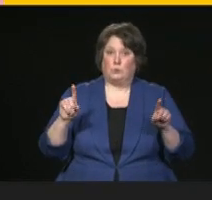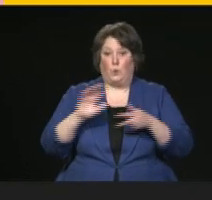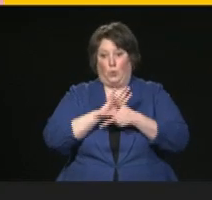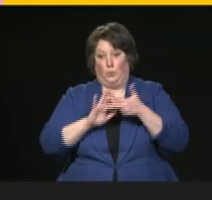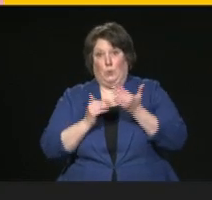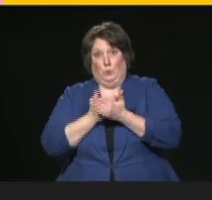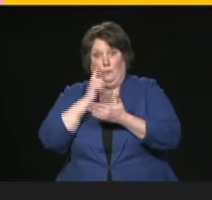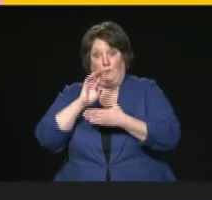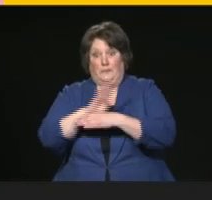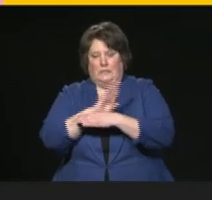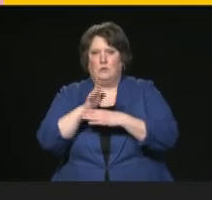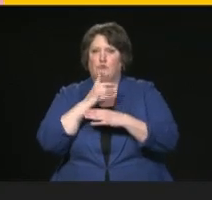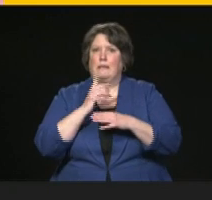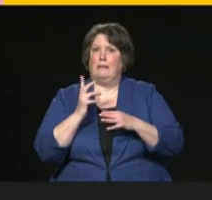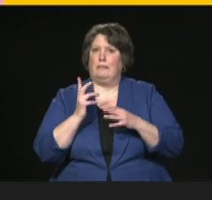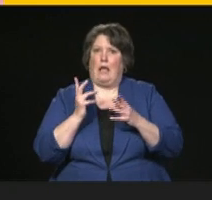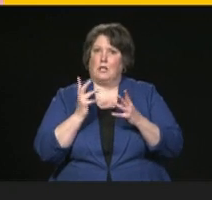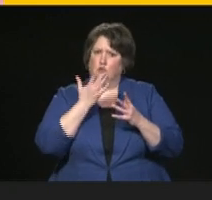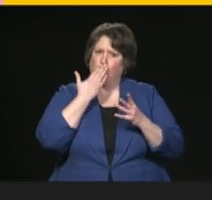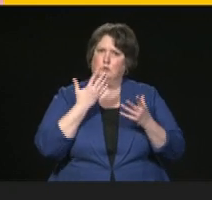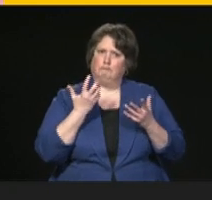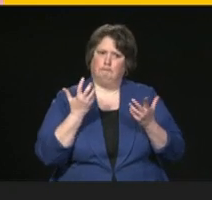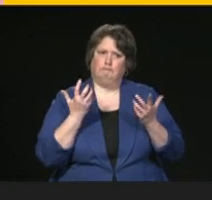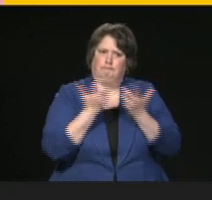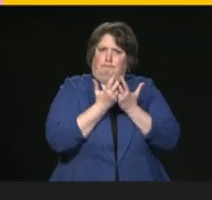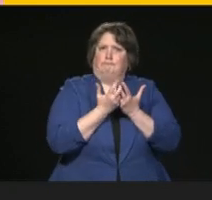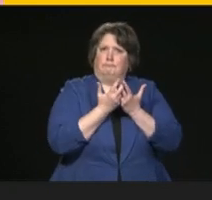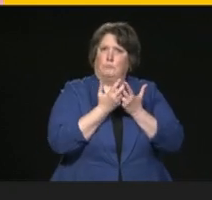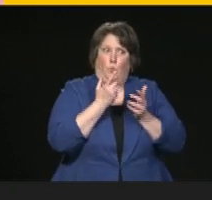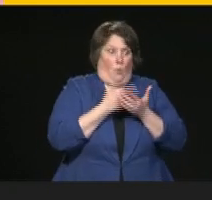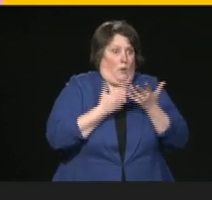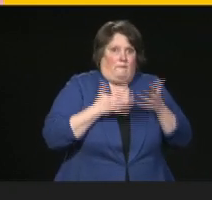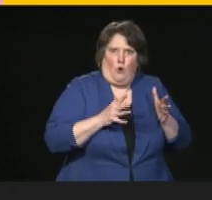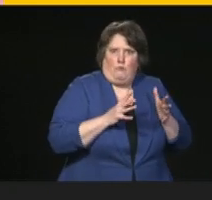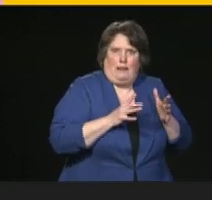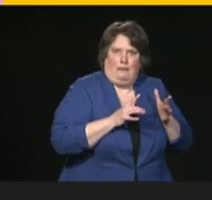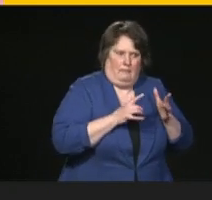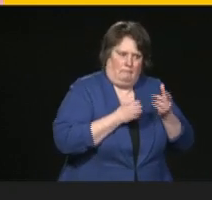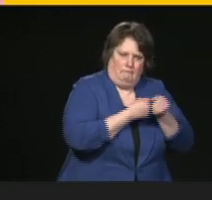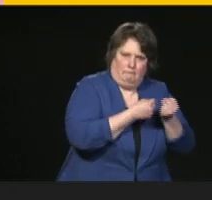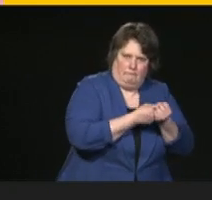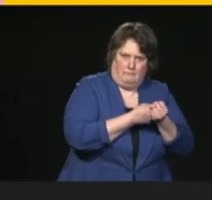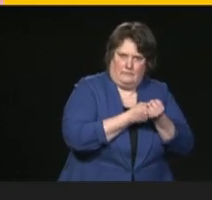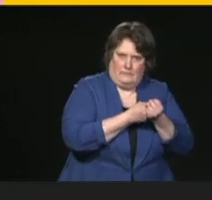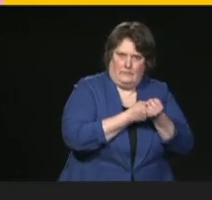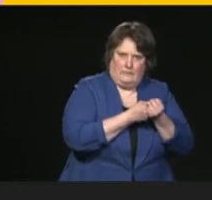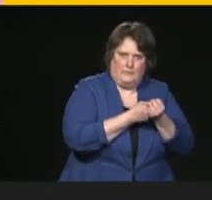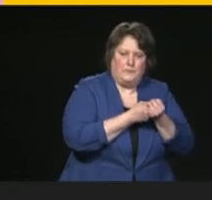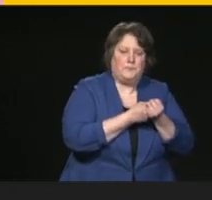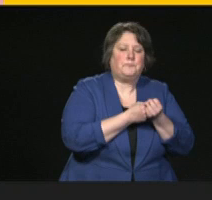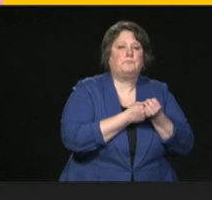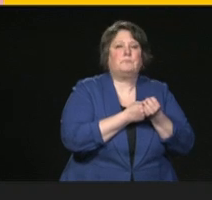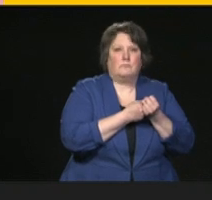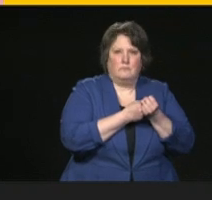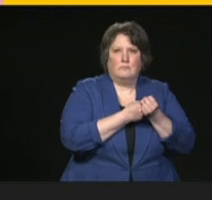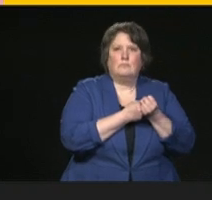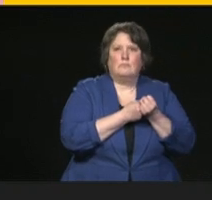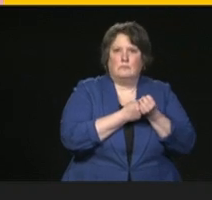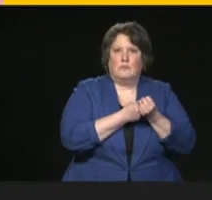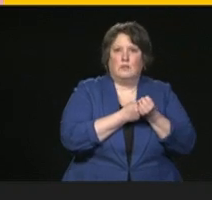done. The first step economically taken by our government, quite rightly, was about